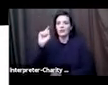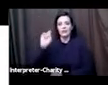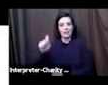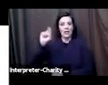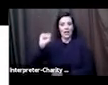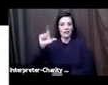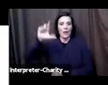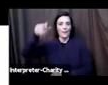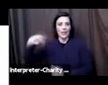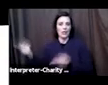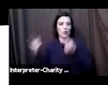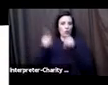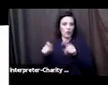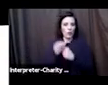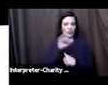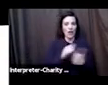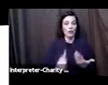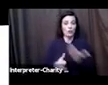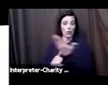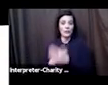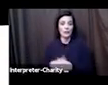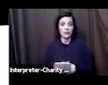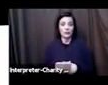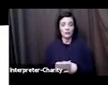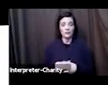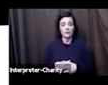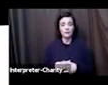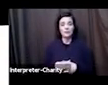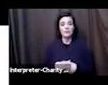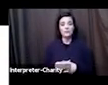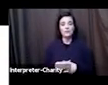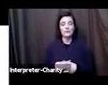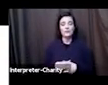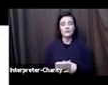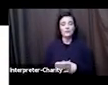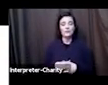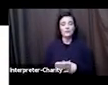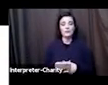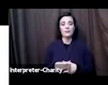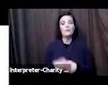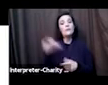SLP on board. And a couple of things too with